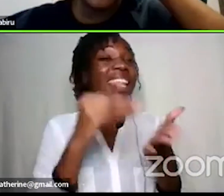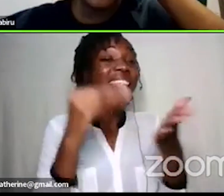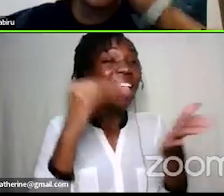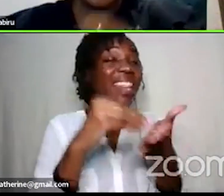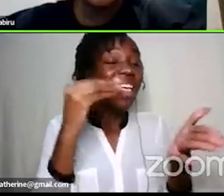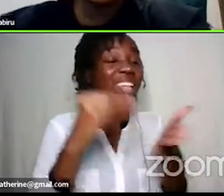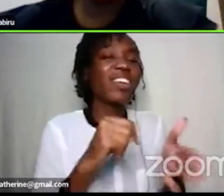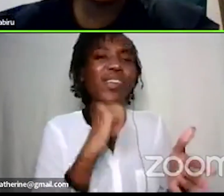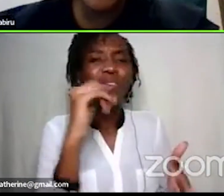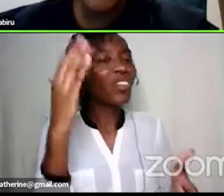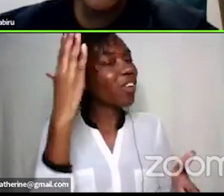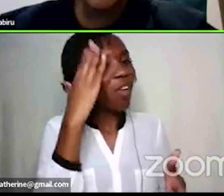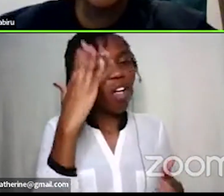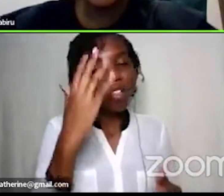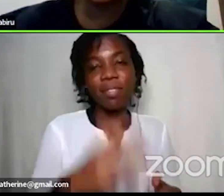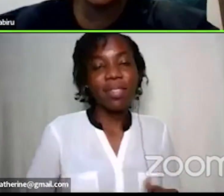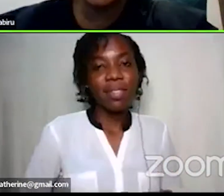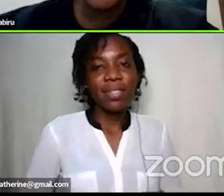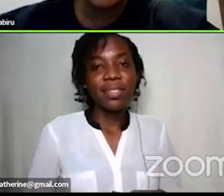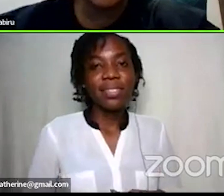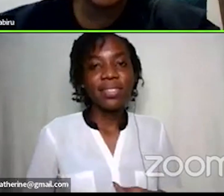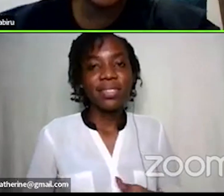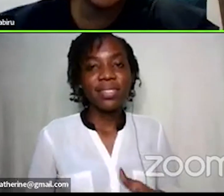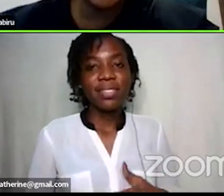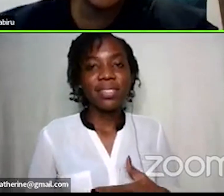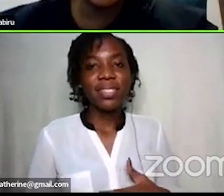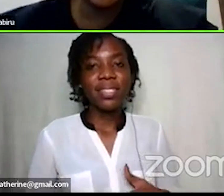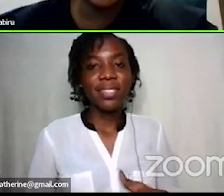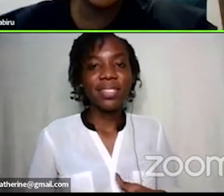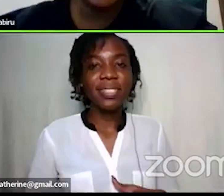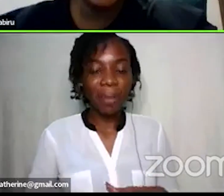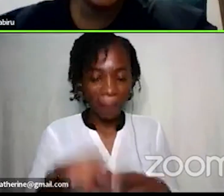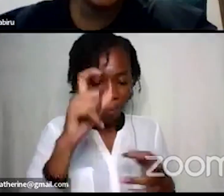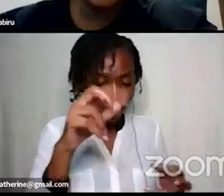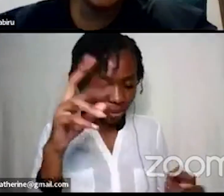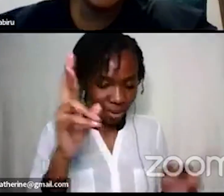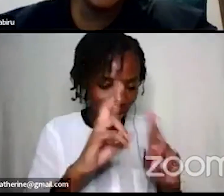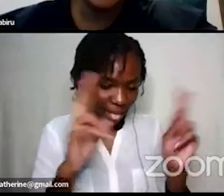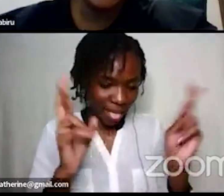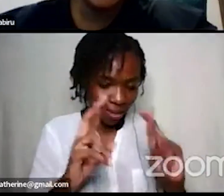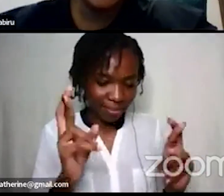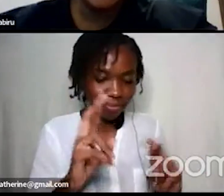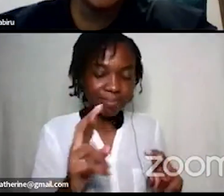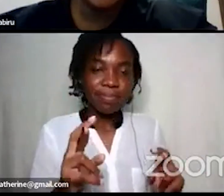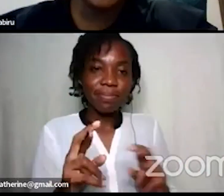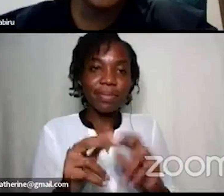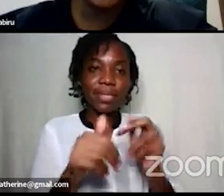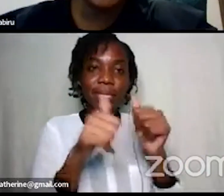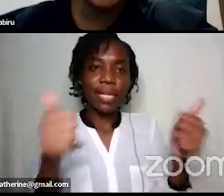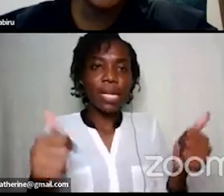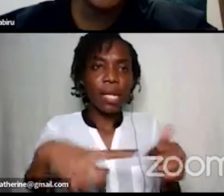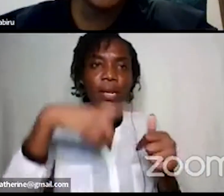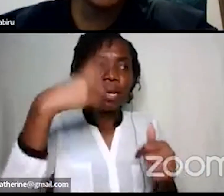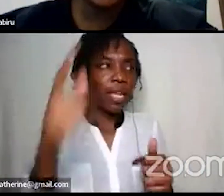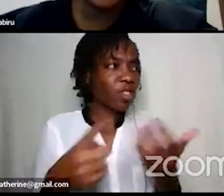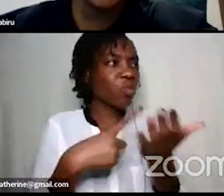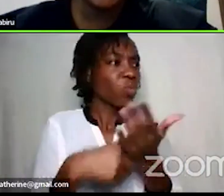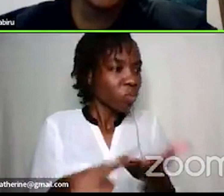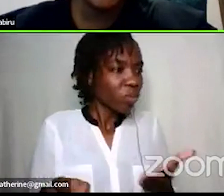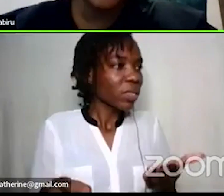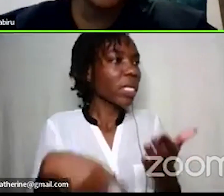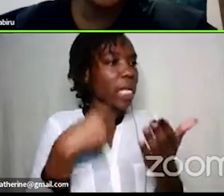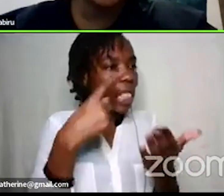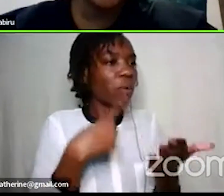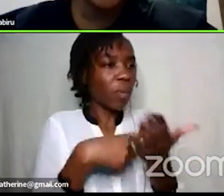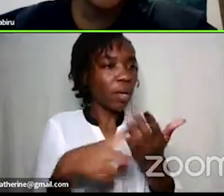idea. Yes, the best be ready. Oh yes, actually the next couple of weeks, we have next week,